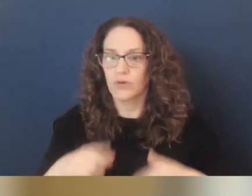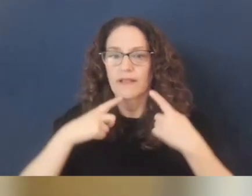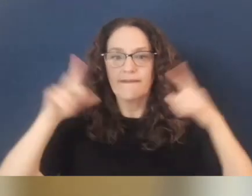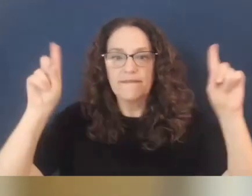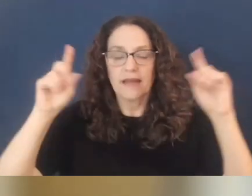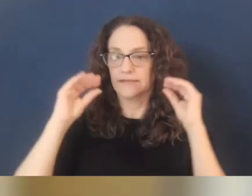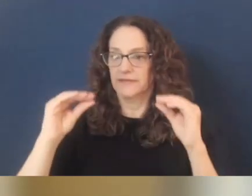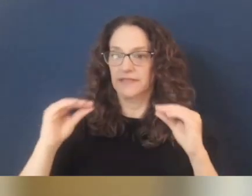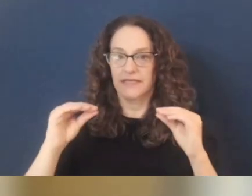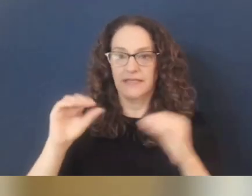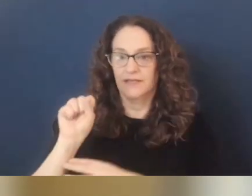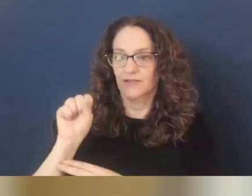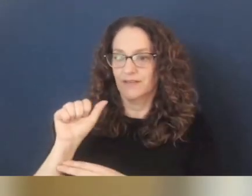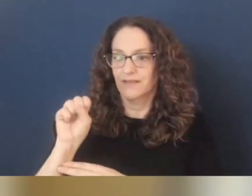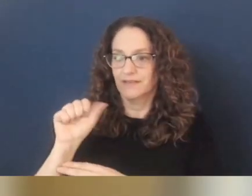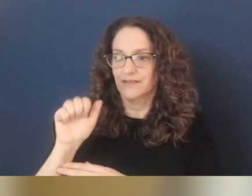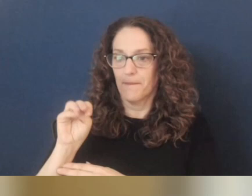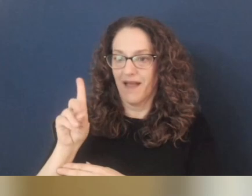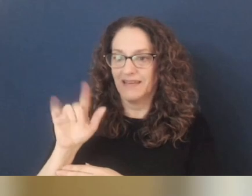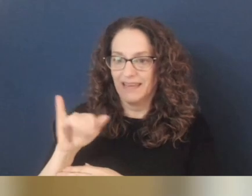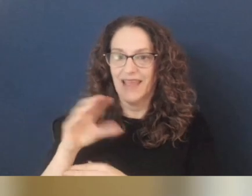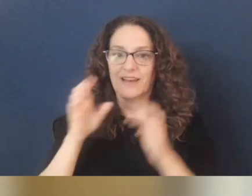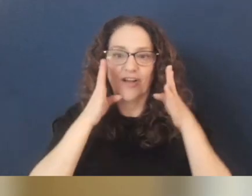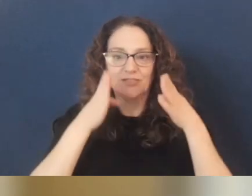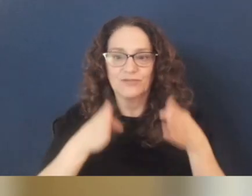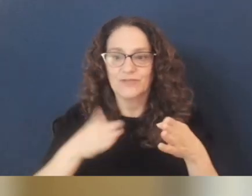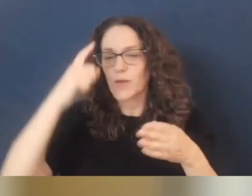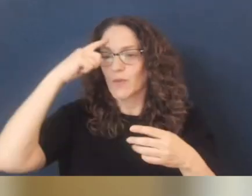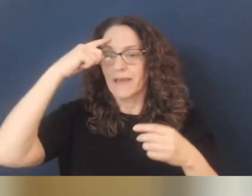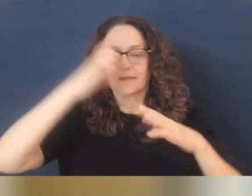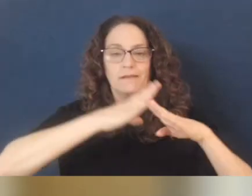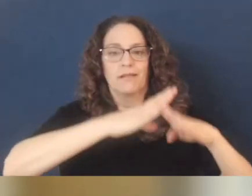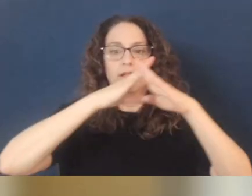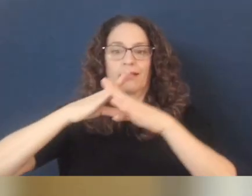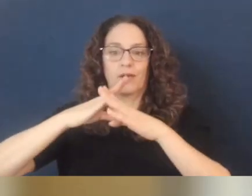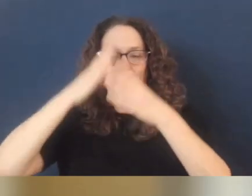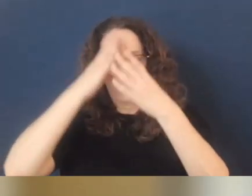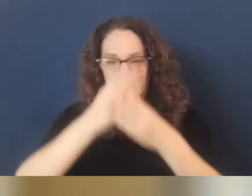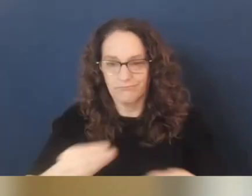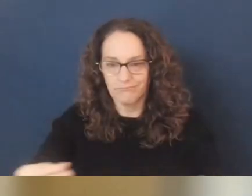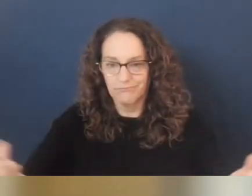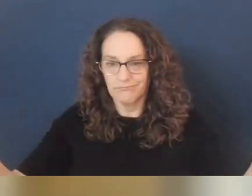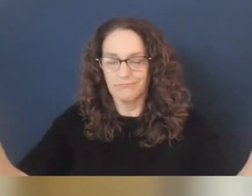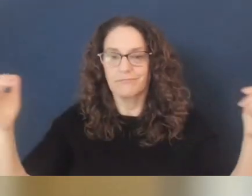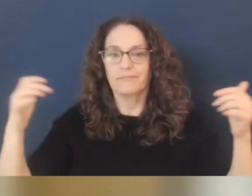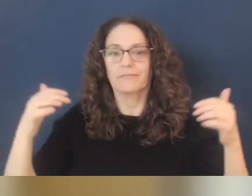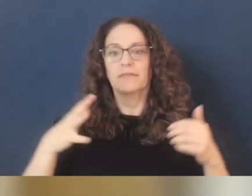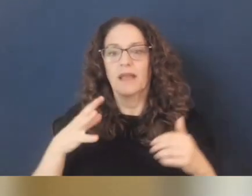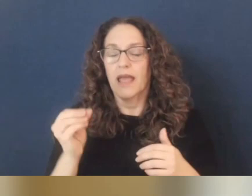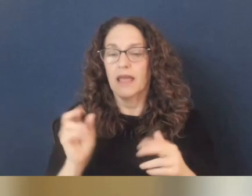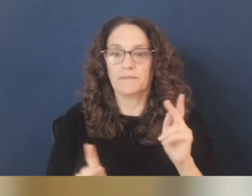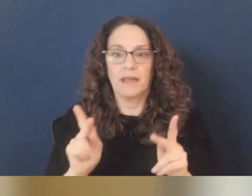away the obstacles, the mental obstacles, but they also led to tremendously